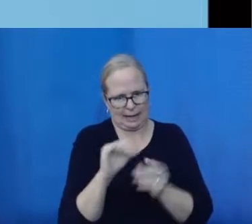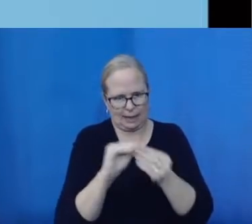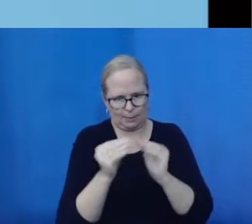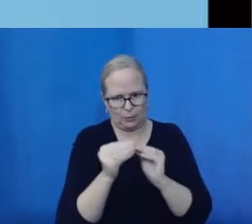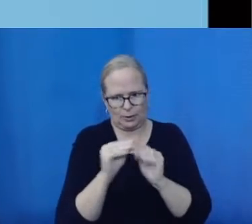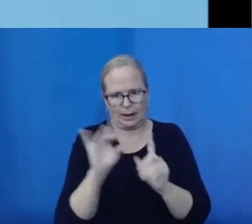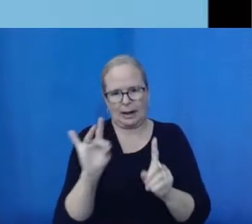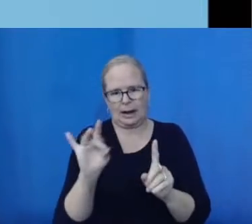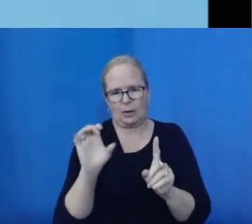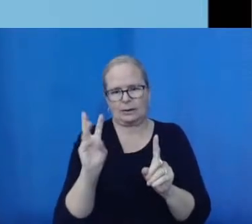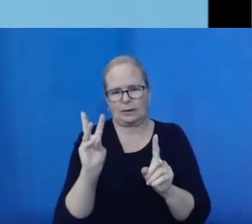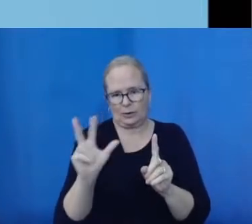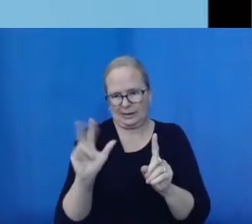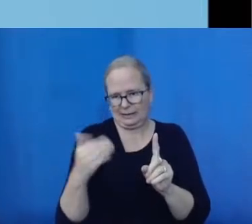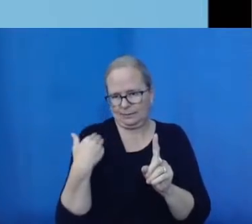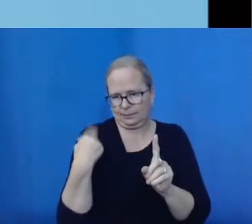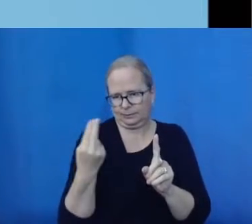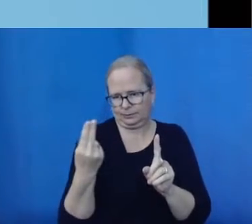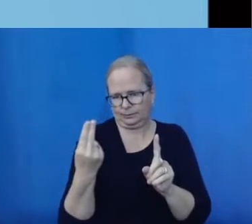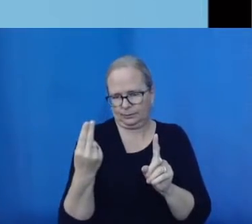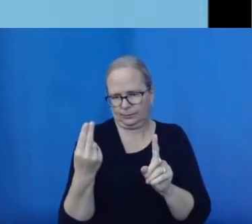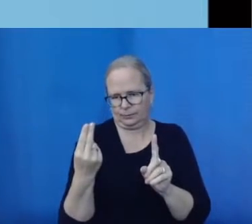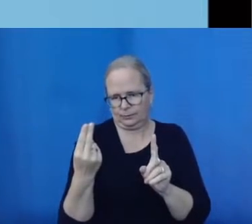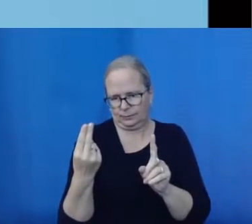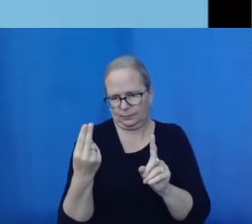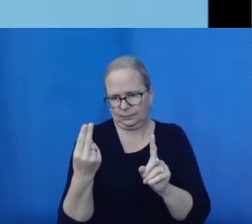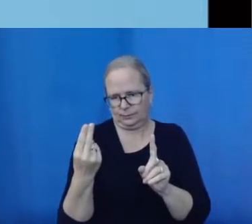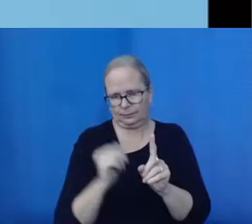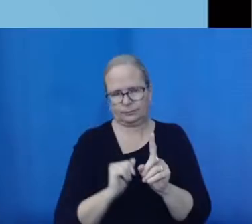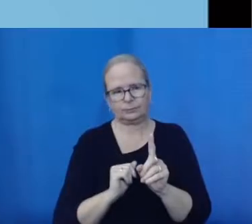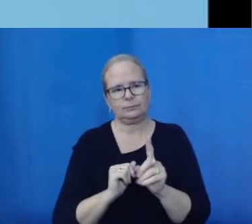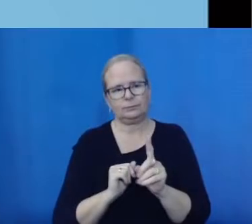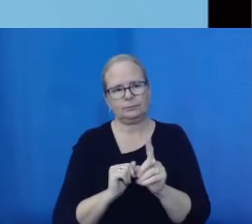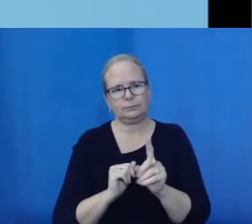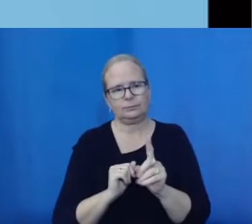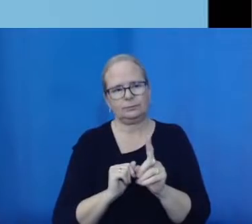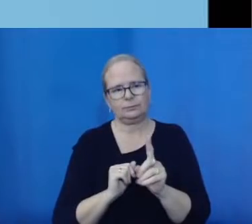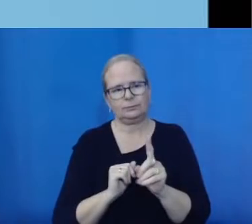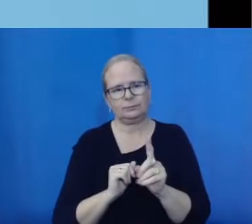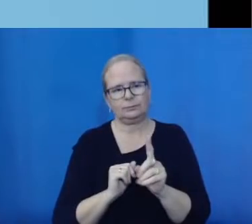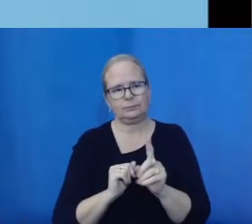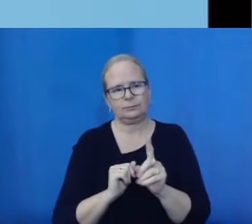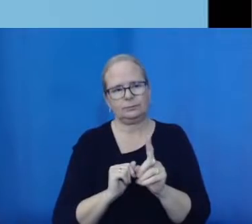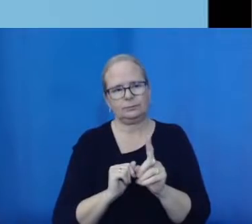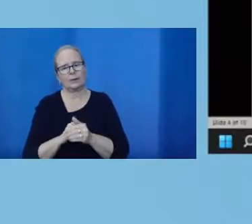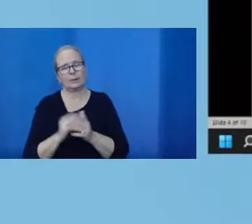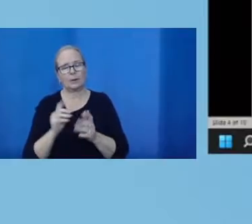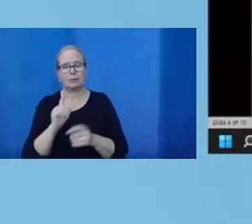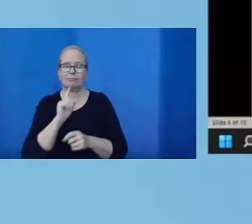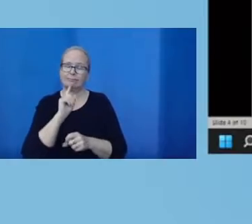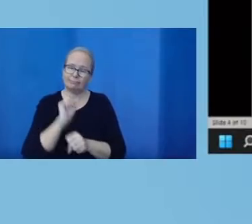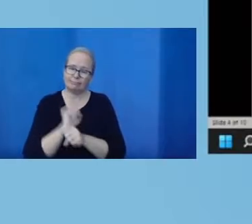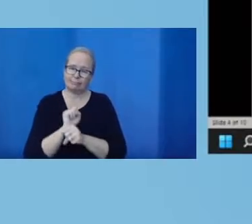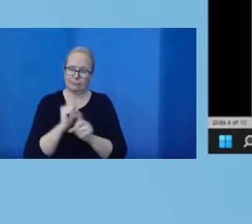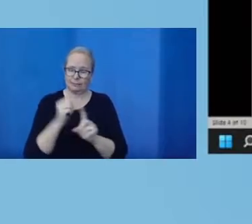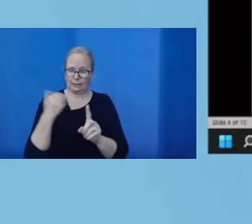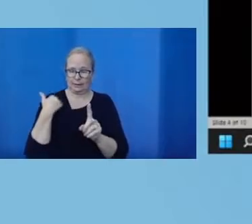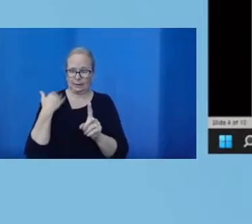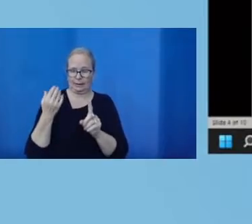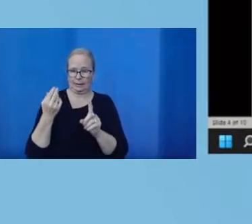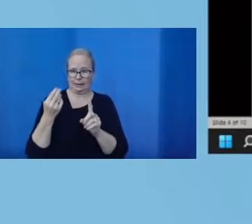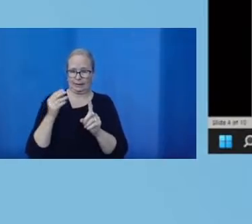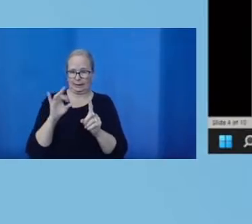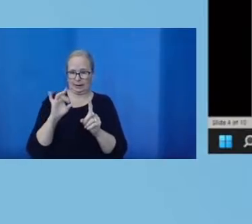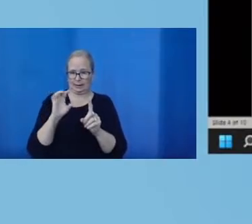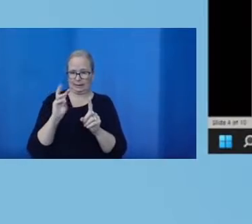and really the peak was 873. So we're only 10 people down from the peak. The rest of the weekend, the